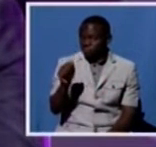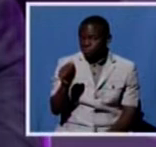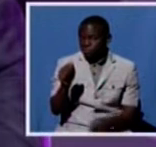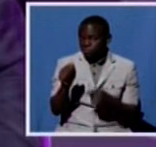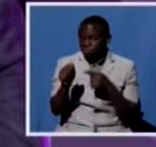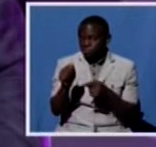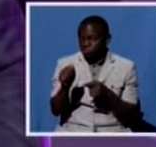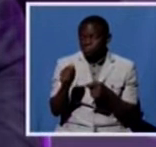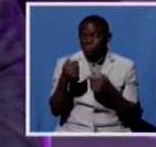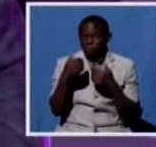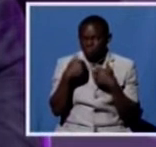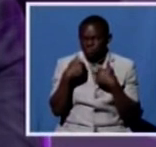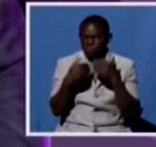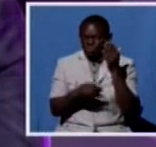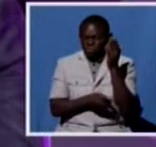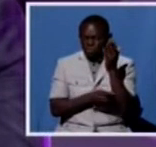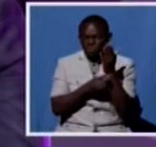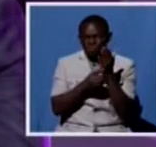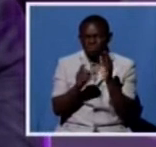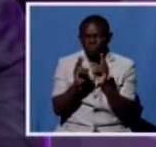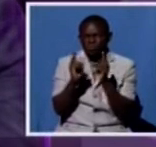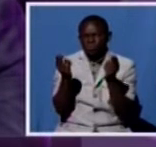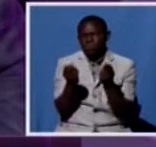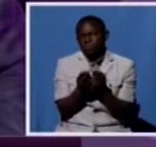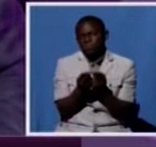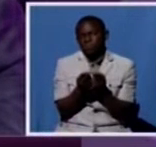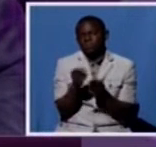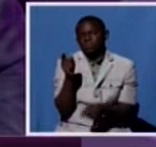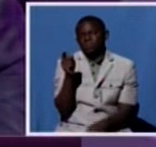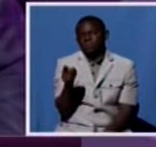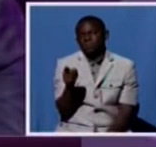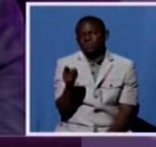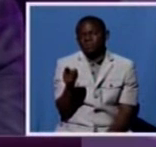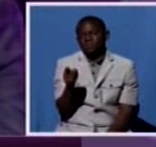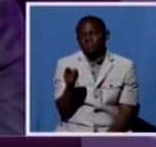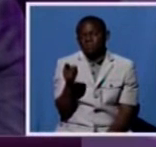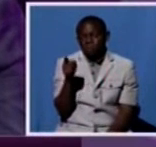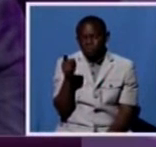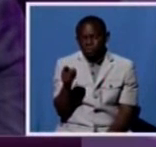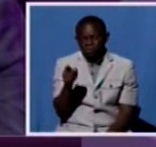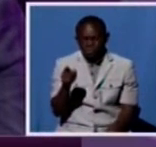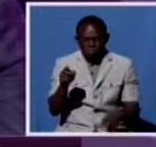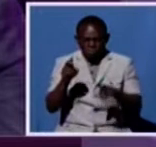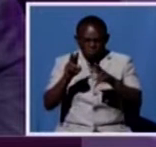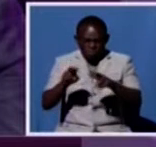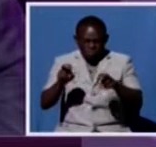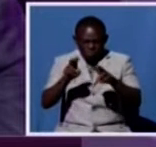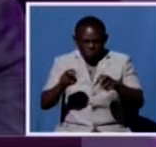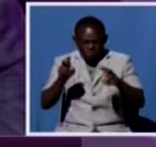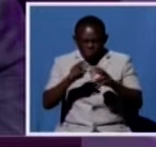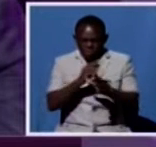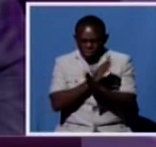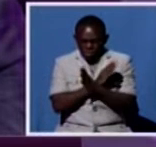unit, where they did some comparative study with other countries. We've got Kenya